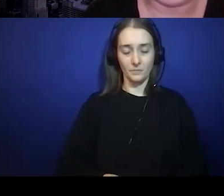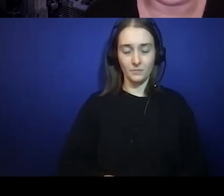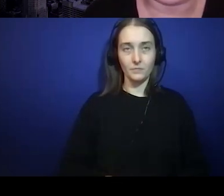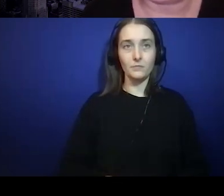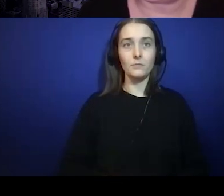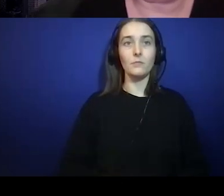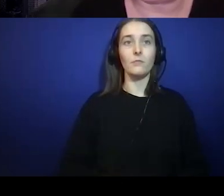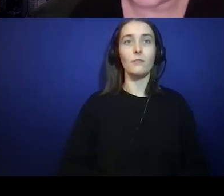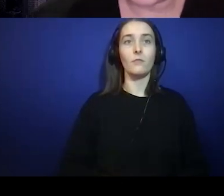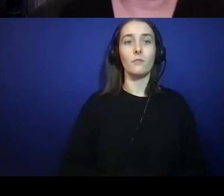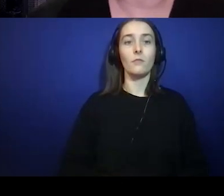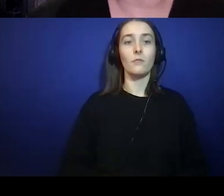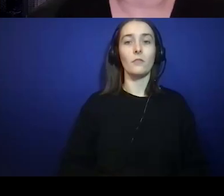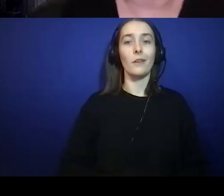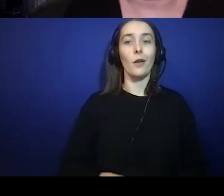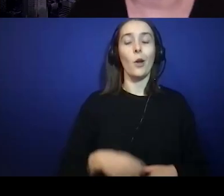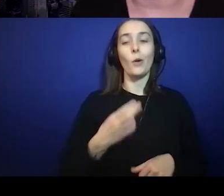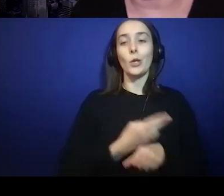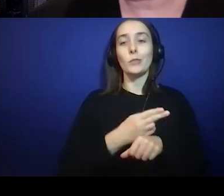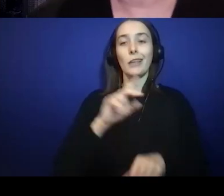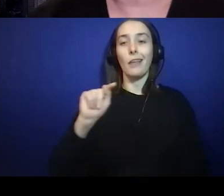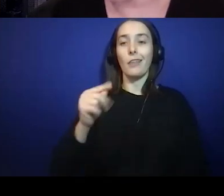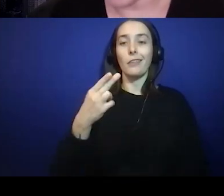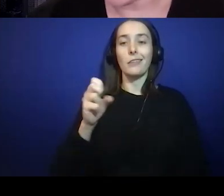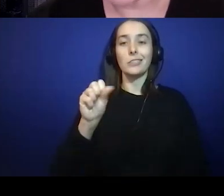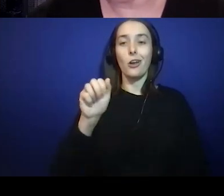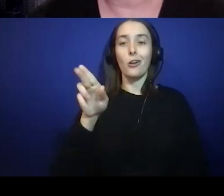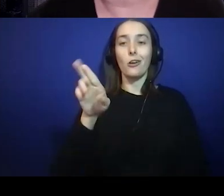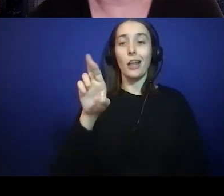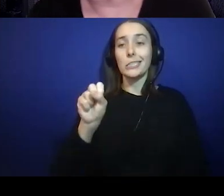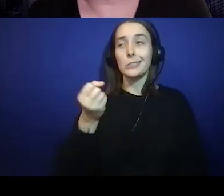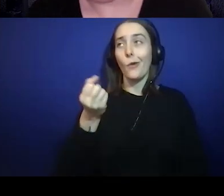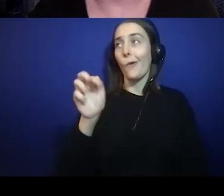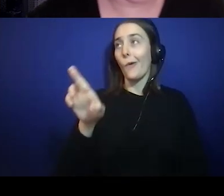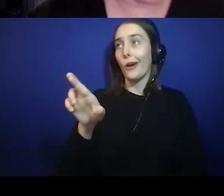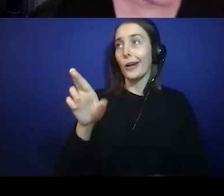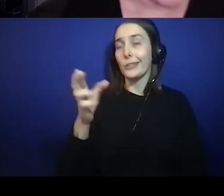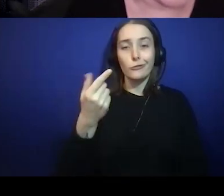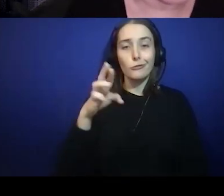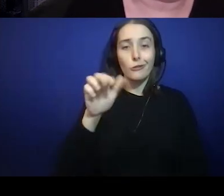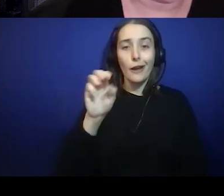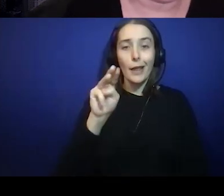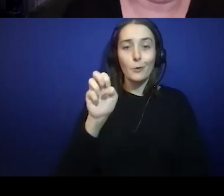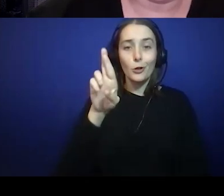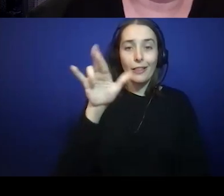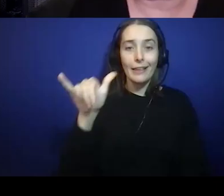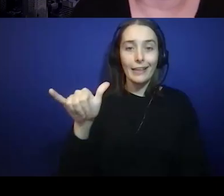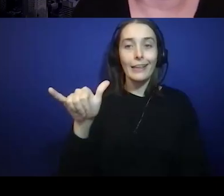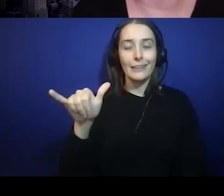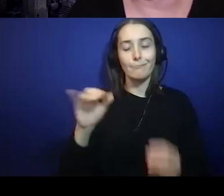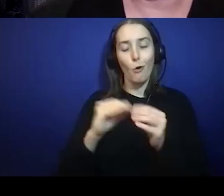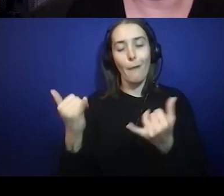So simply using a thesaurus or in more modern times, something like Grammarly,